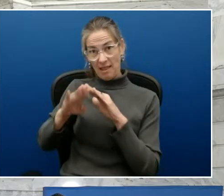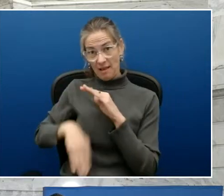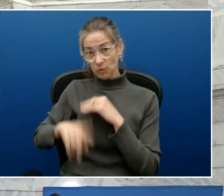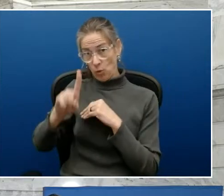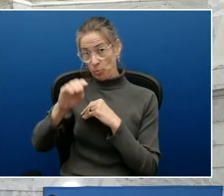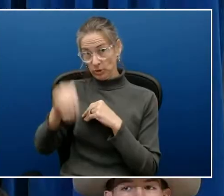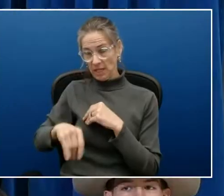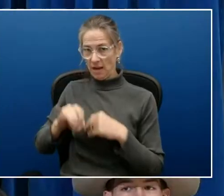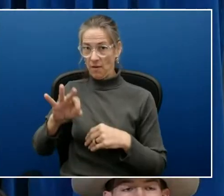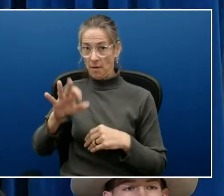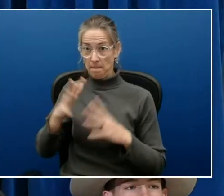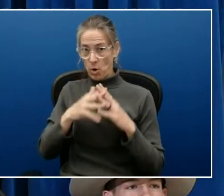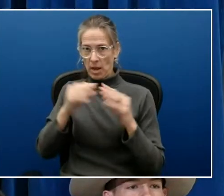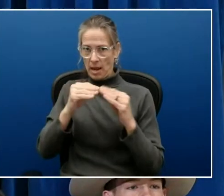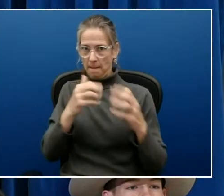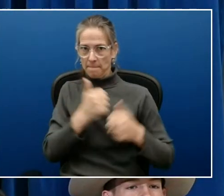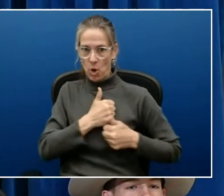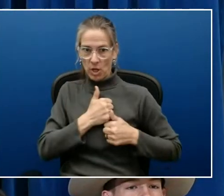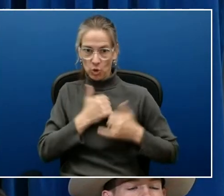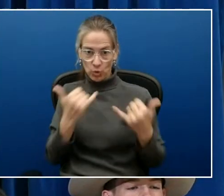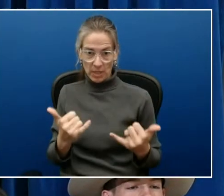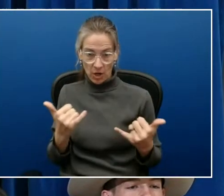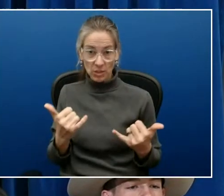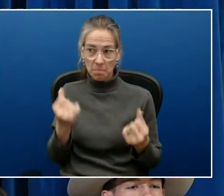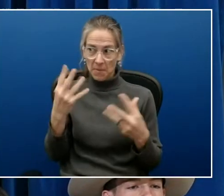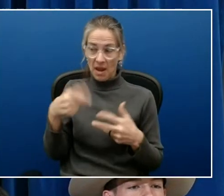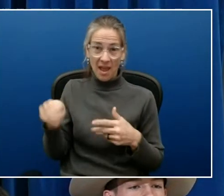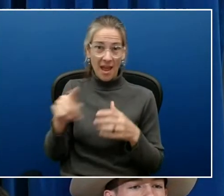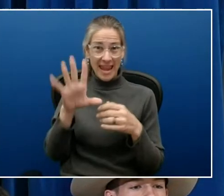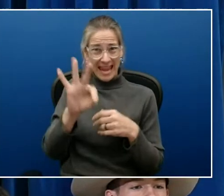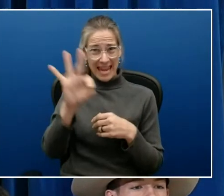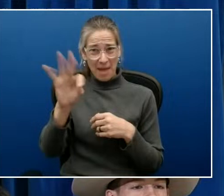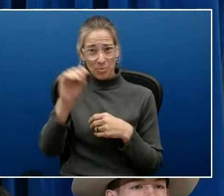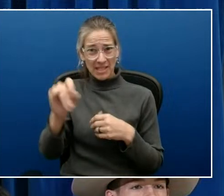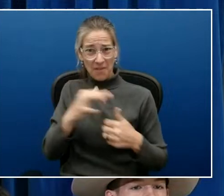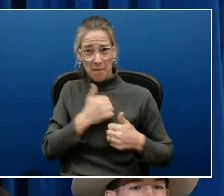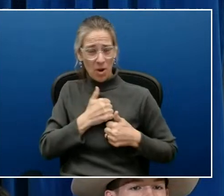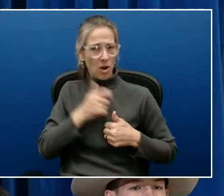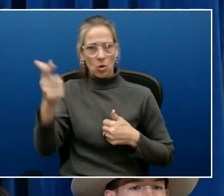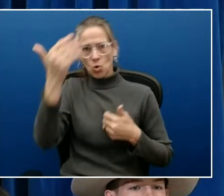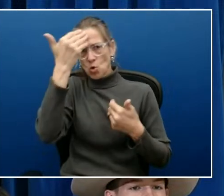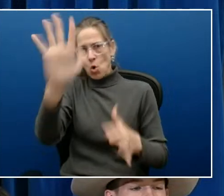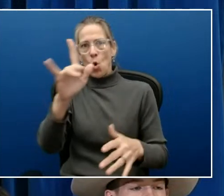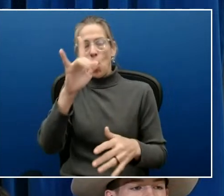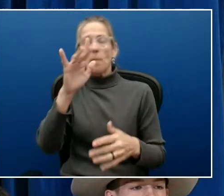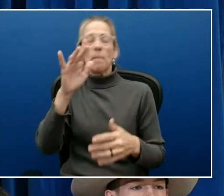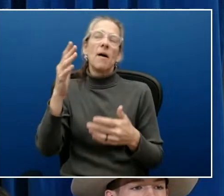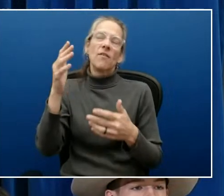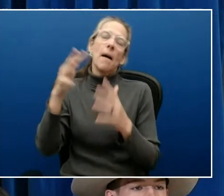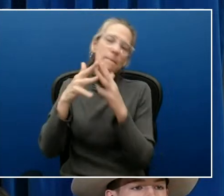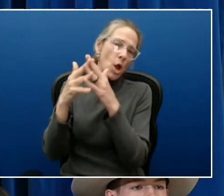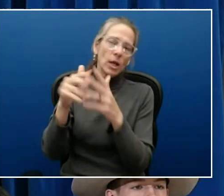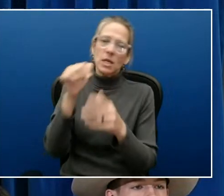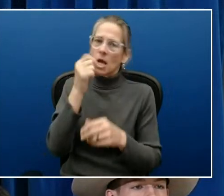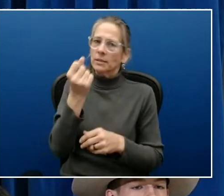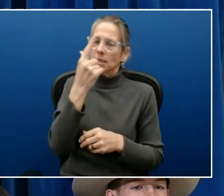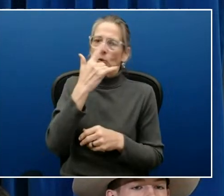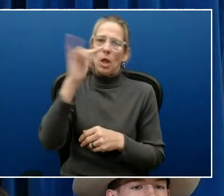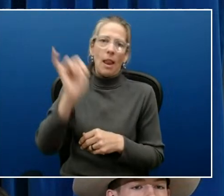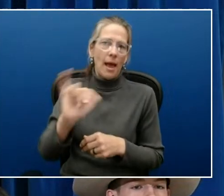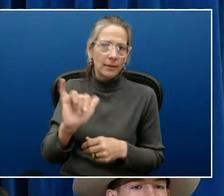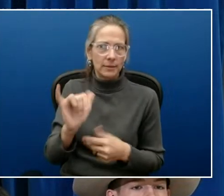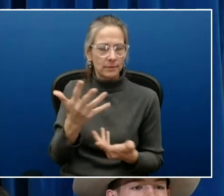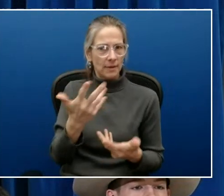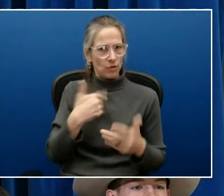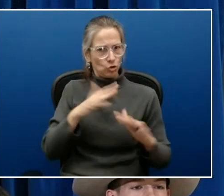So 99% of Americans truly don't understand what it's like to have a parent in the military. They don't understand that it's more than missing holidays, sports games,